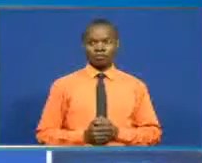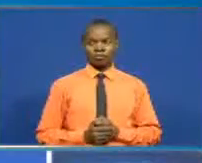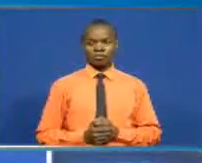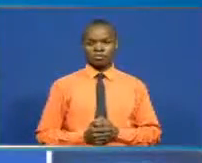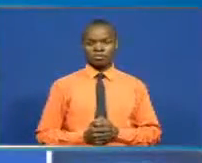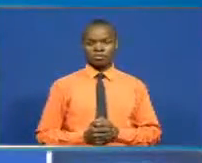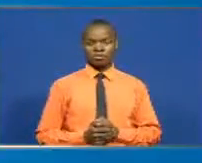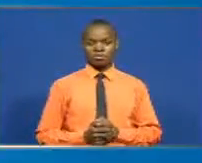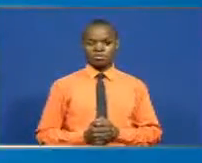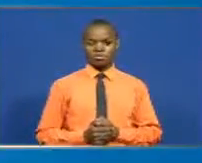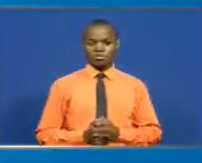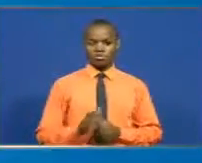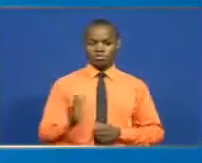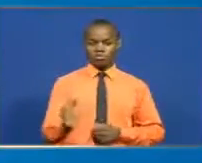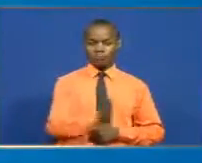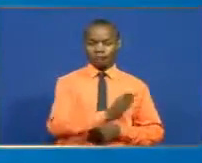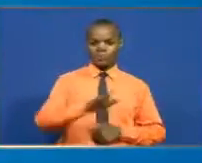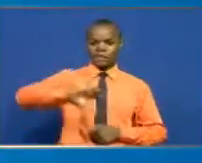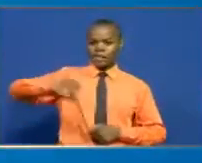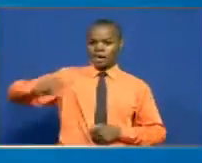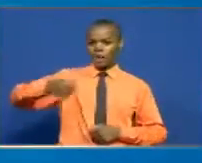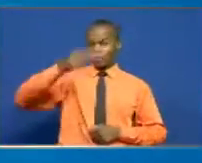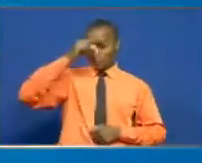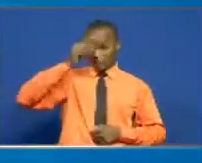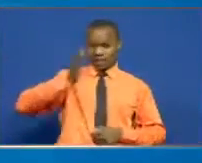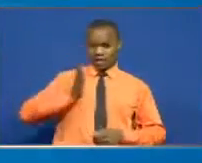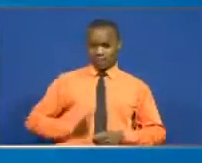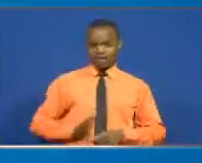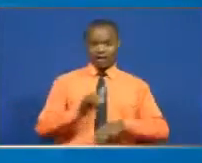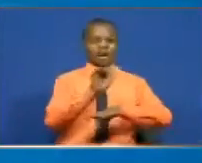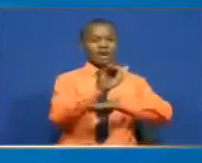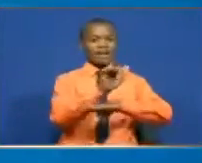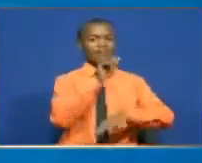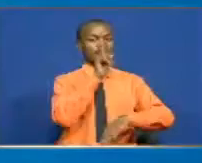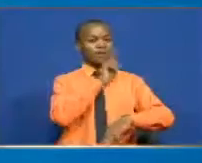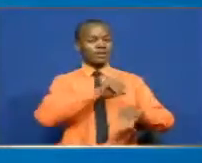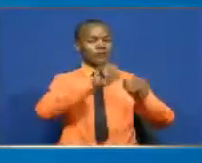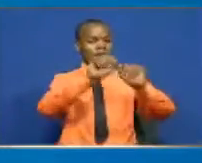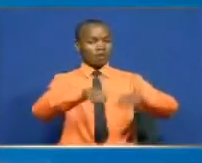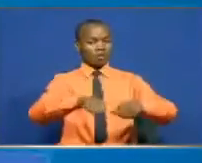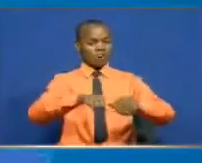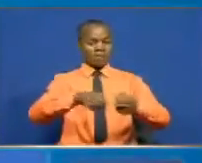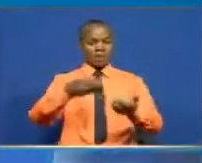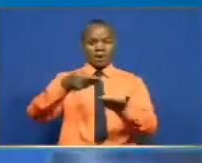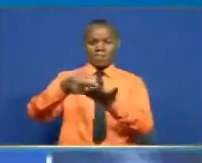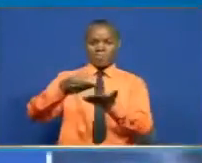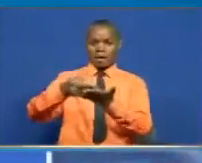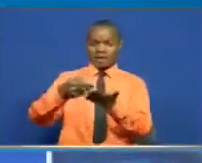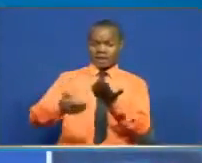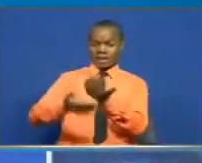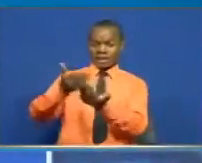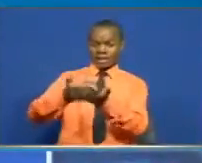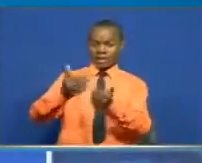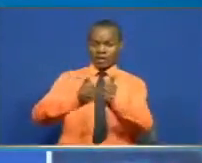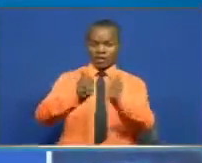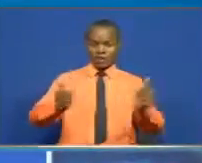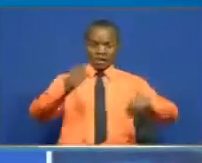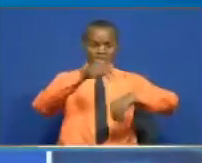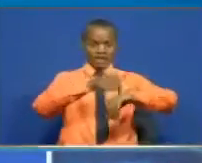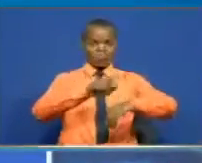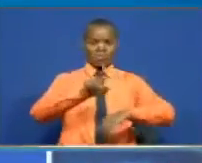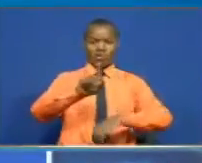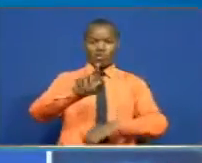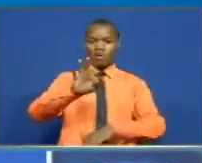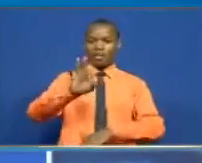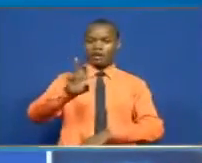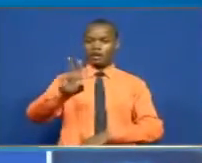Moving on, county governors have been challenged to exercise financial prudence in implementing a 132 billion